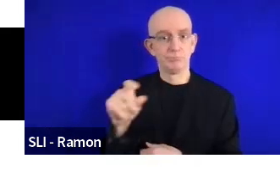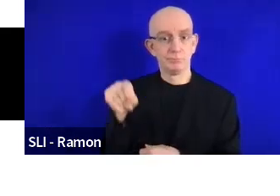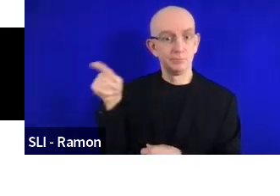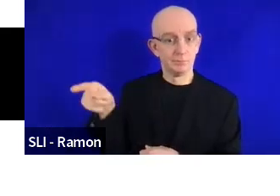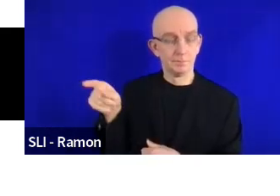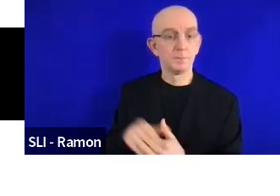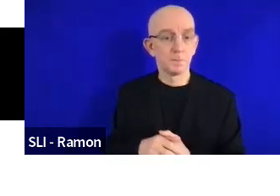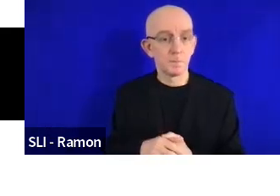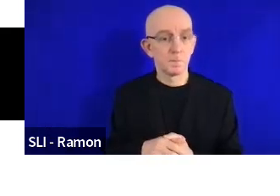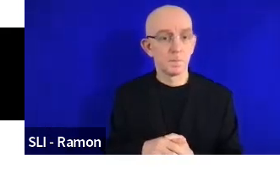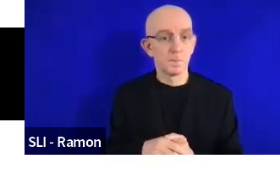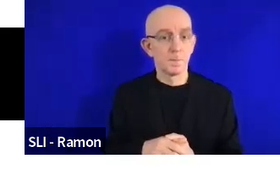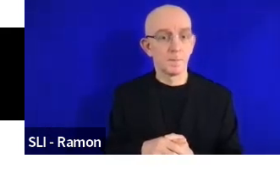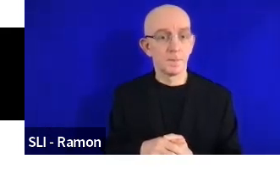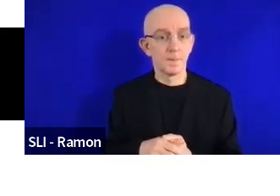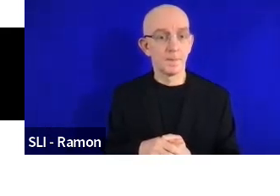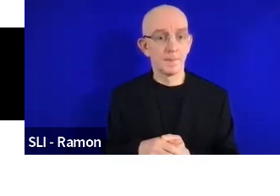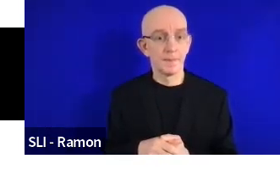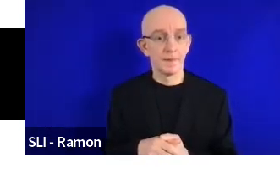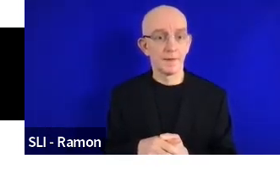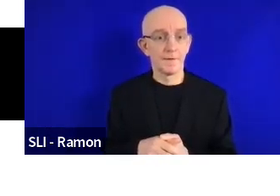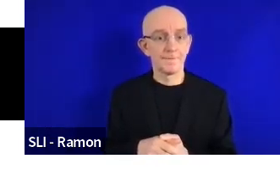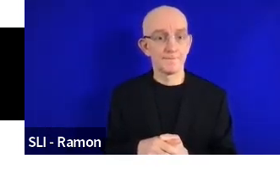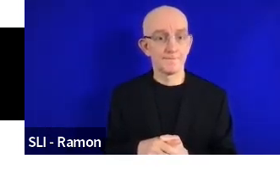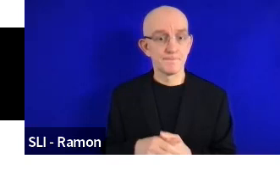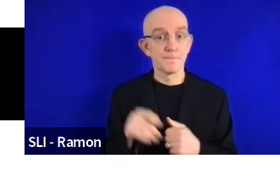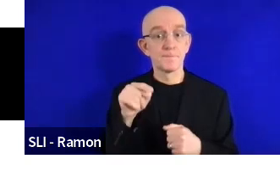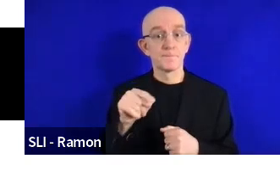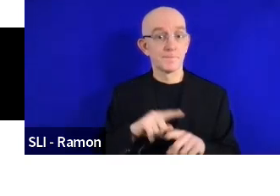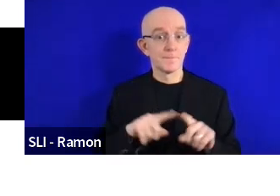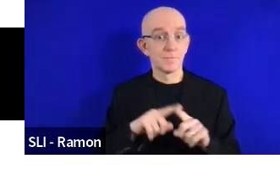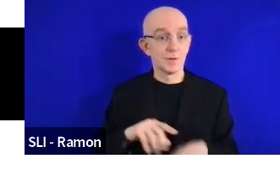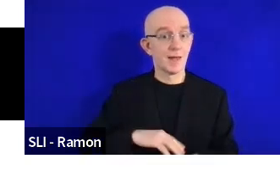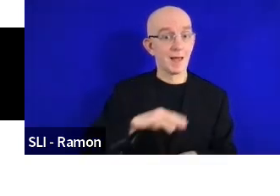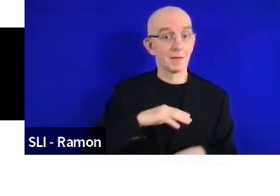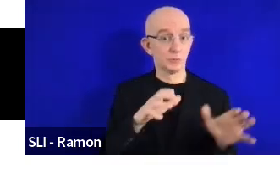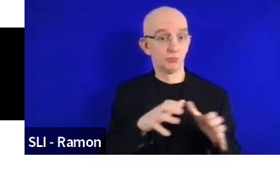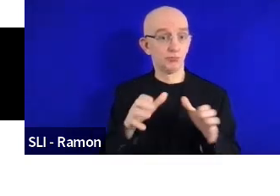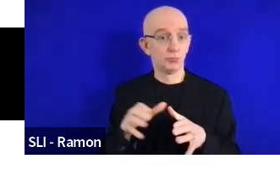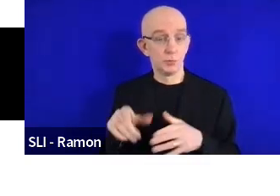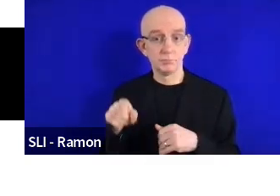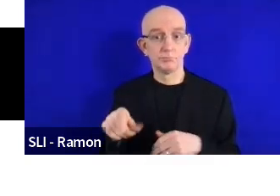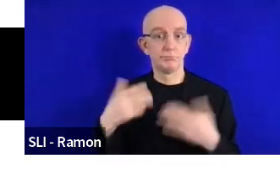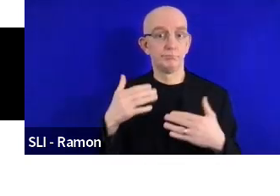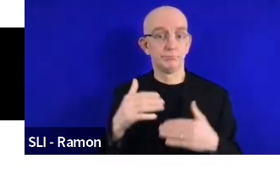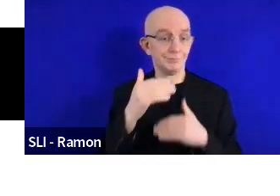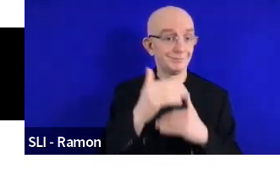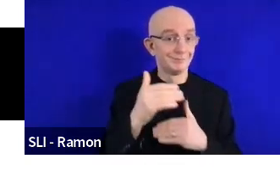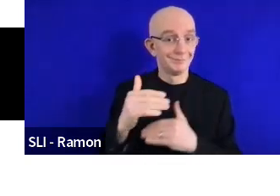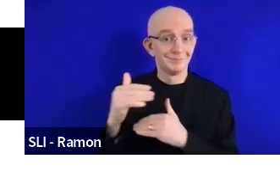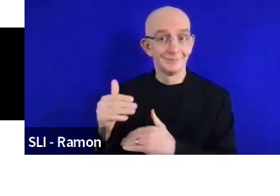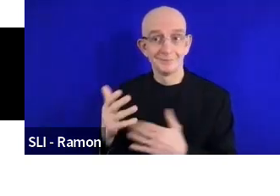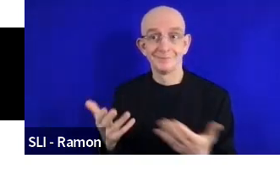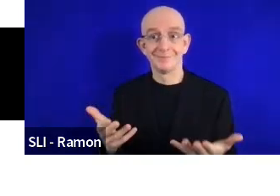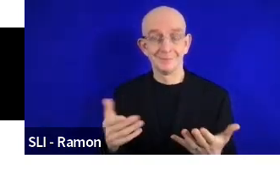is limited because the aging speed is very high. So the response does not catch up to this very